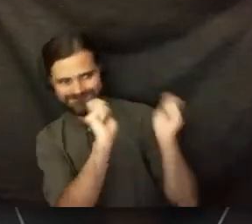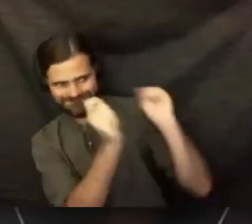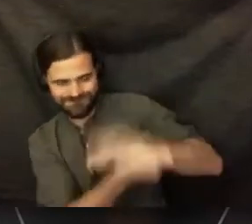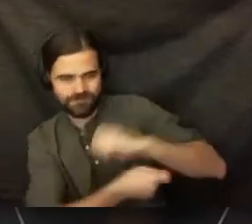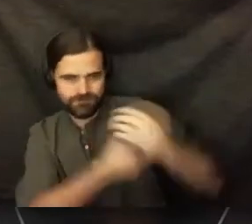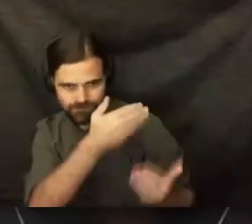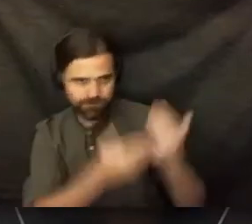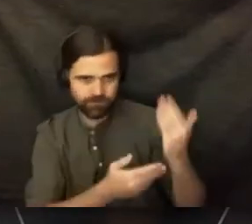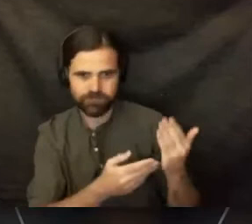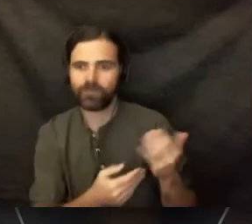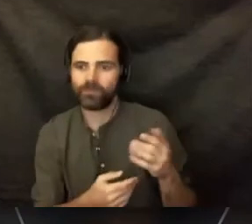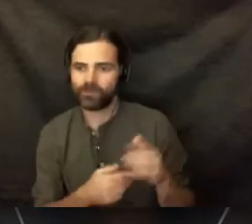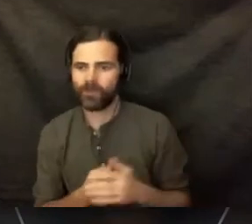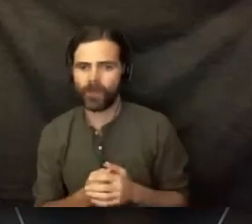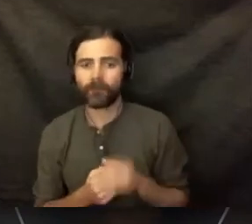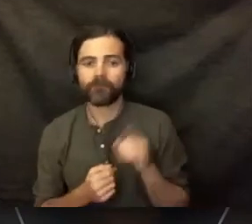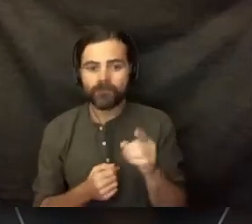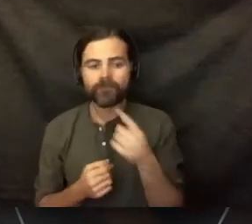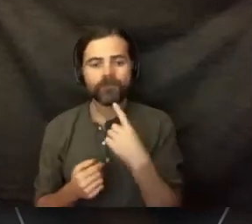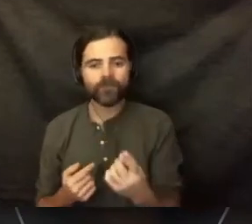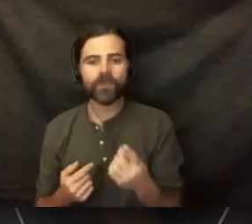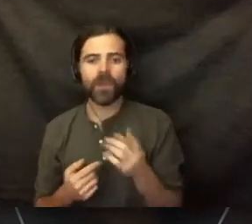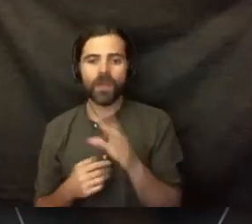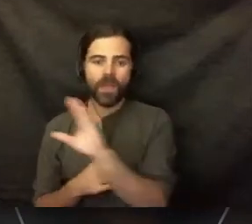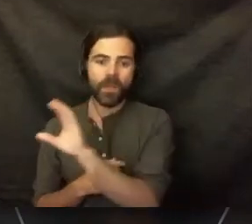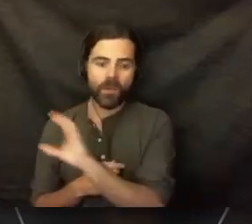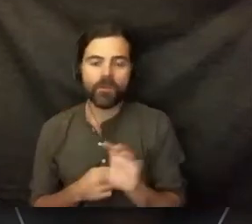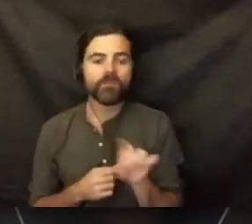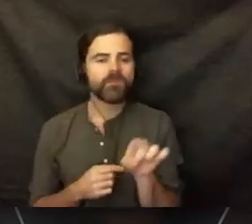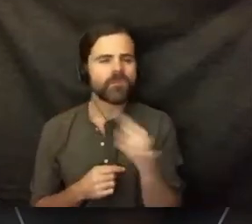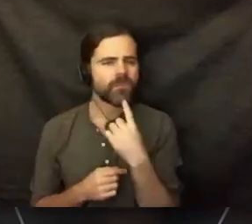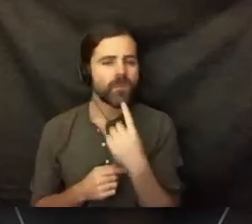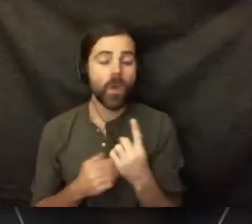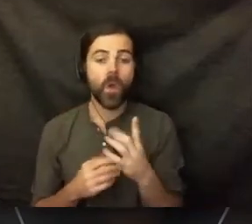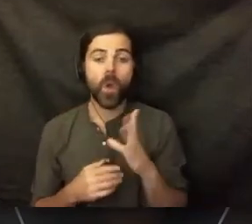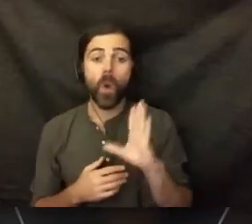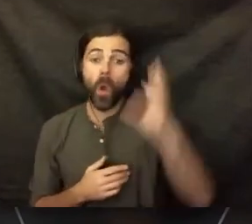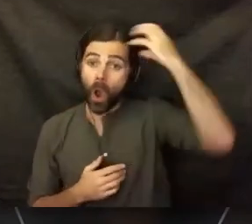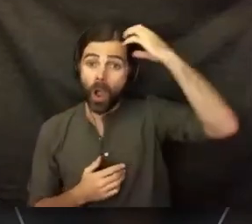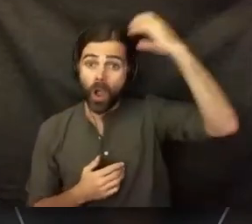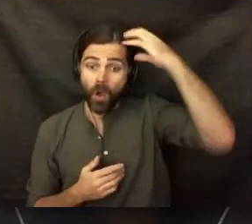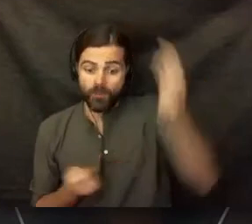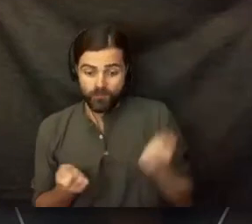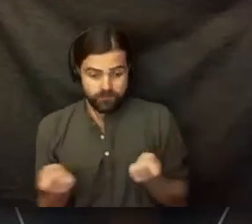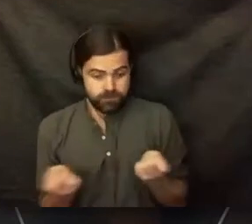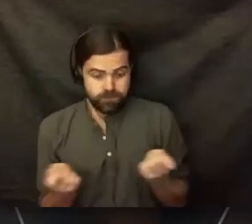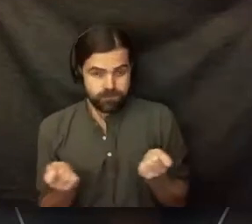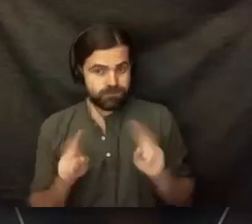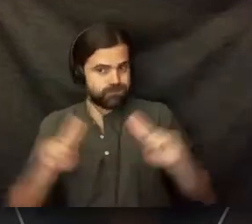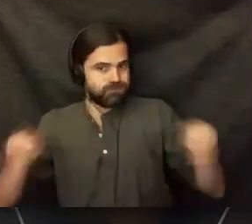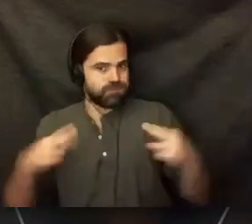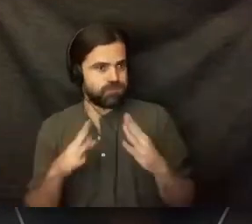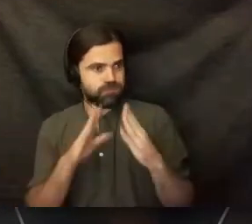much more like infrastructure financing than anything else. And it needs a new governance accord. Public-private partnership mechanisms haven't really